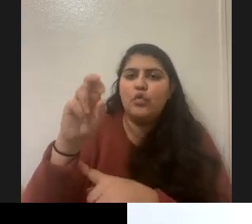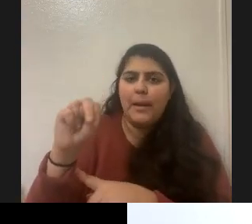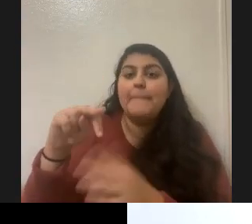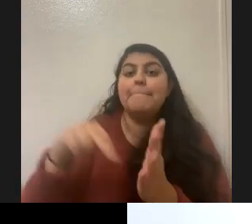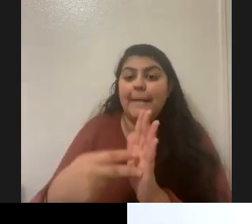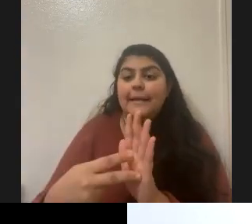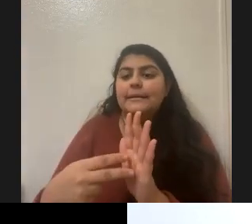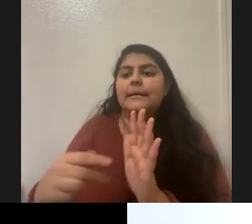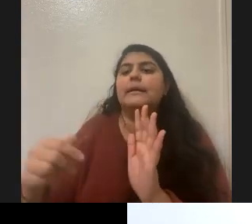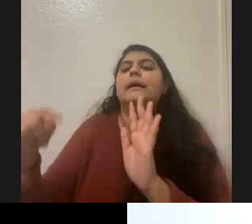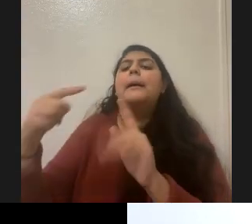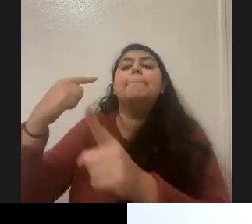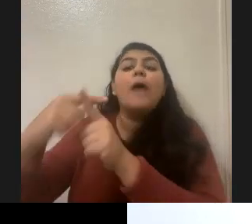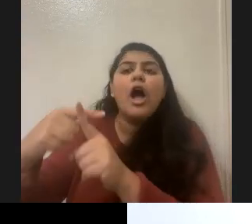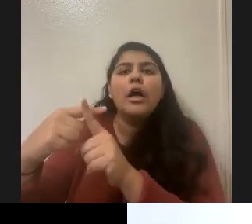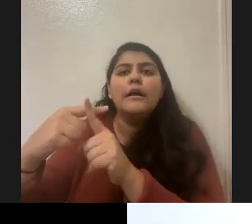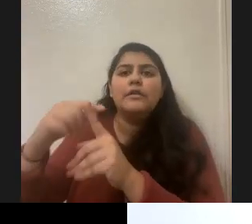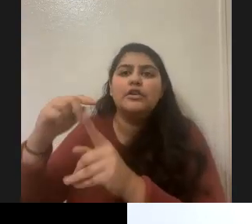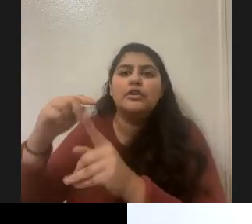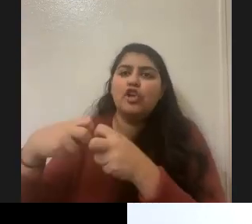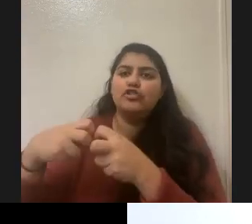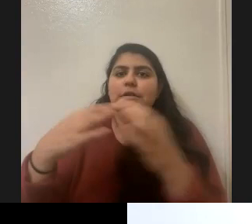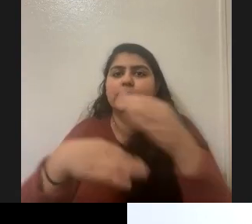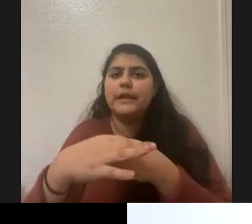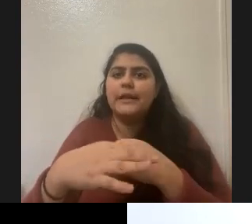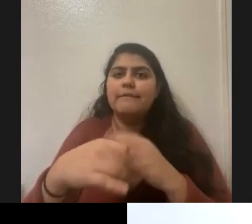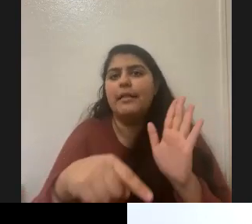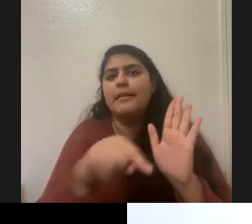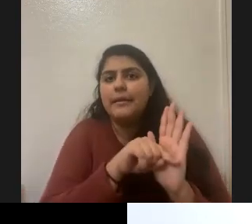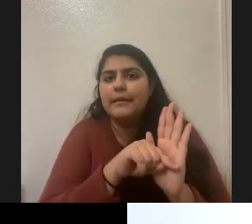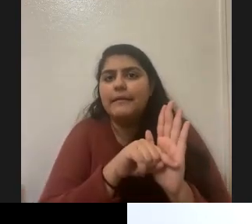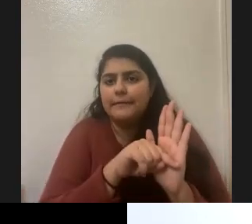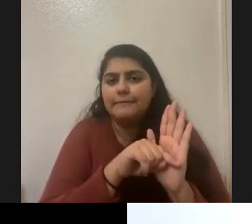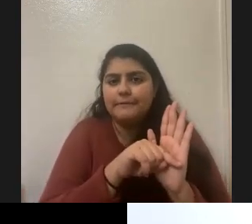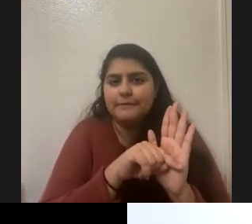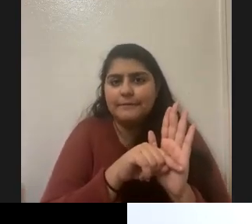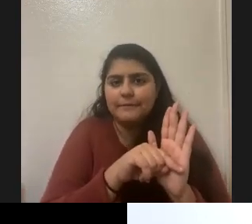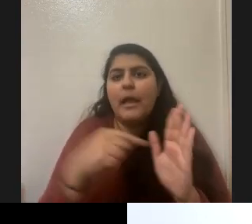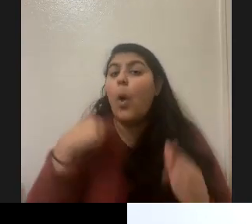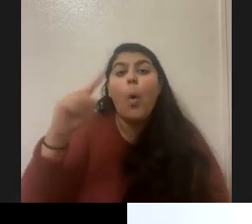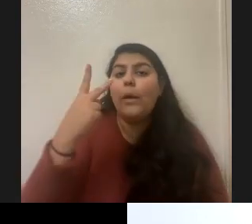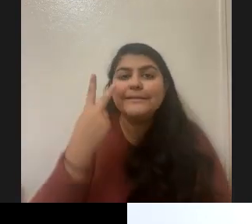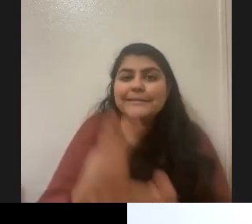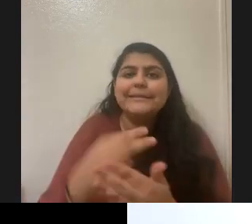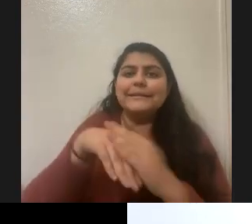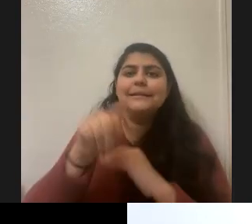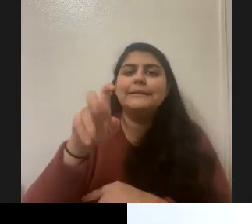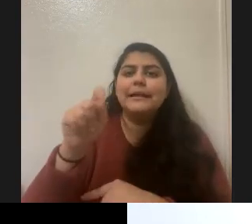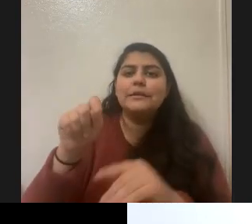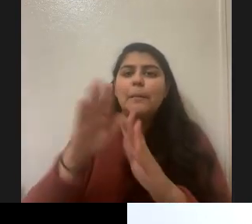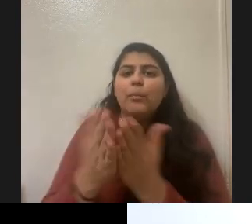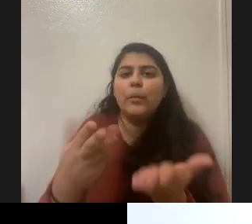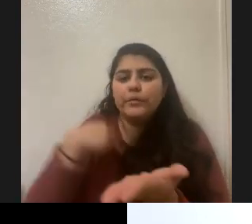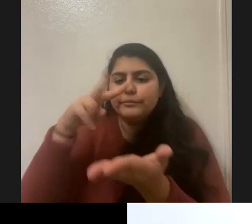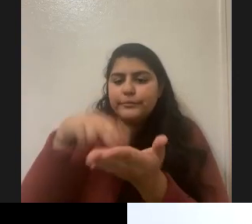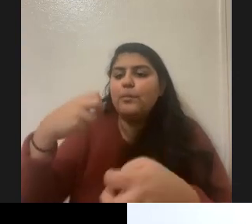compared to the electron. Well. But I've only had it in my textbooks. Like they'd be like, give me a problem, and the